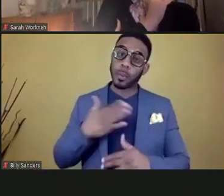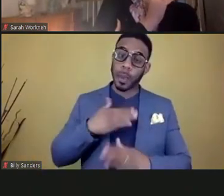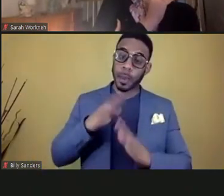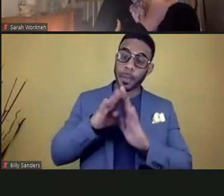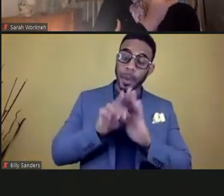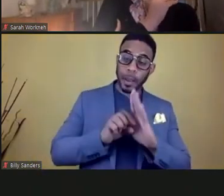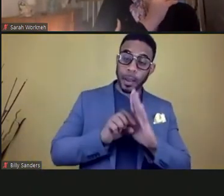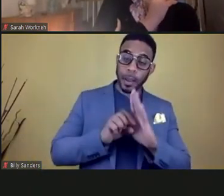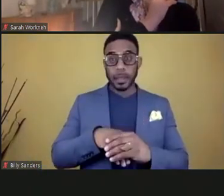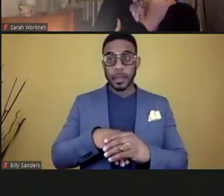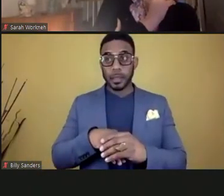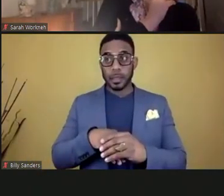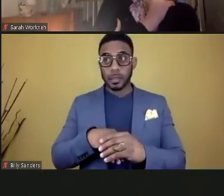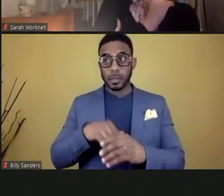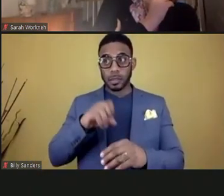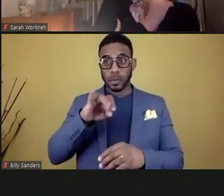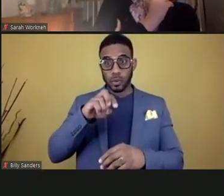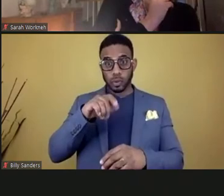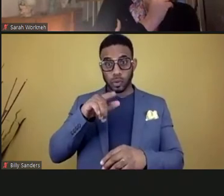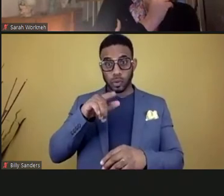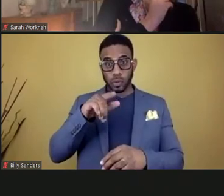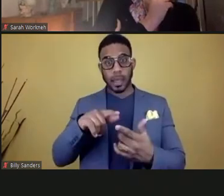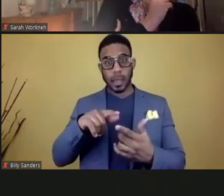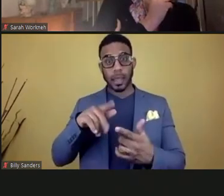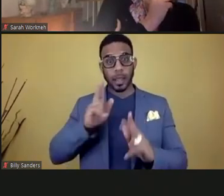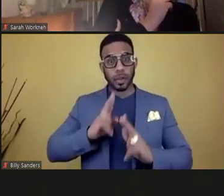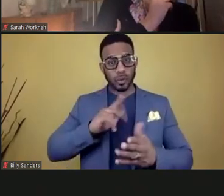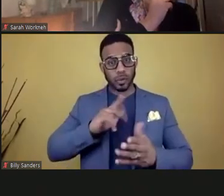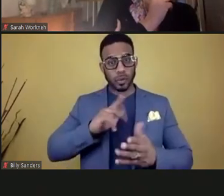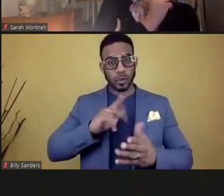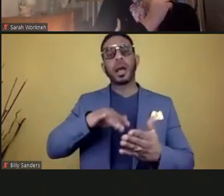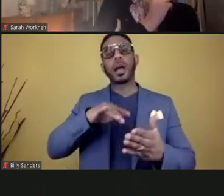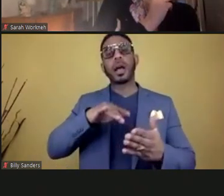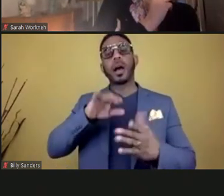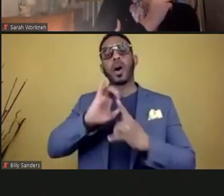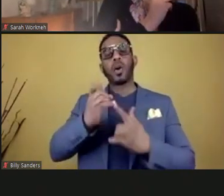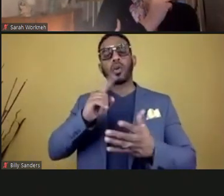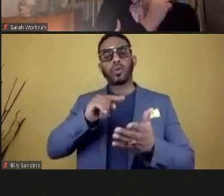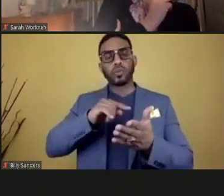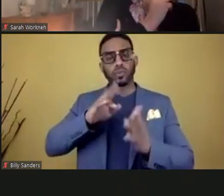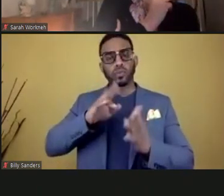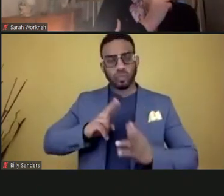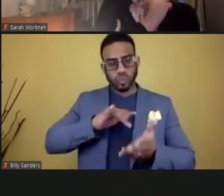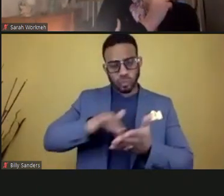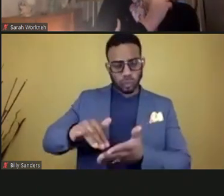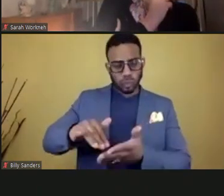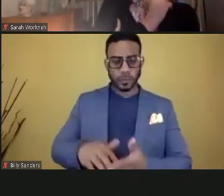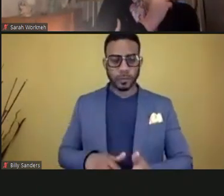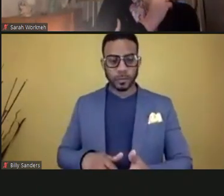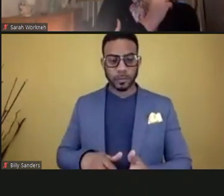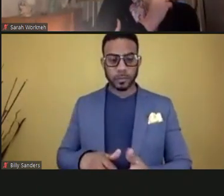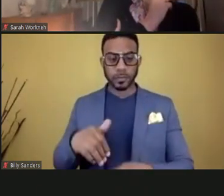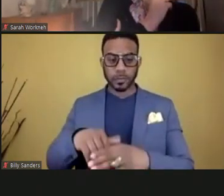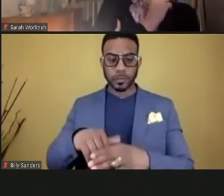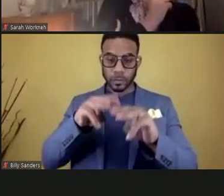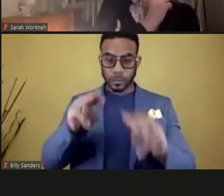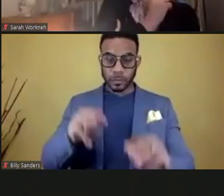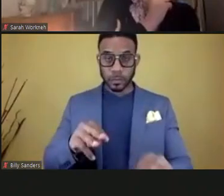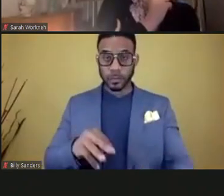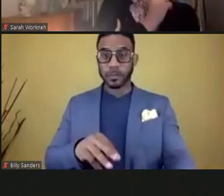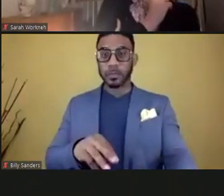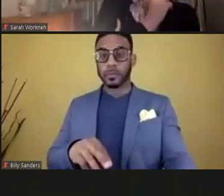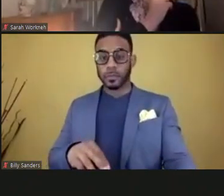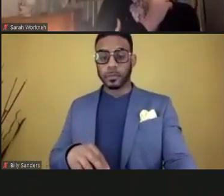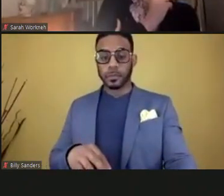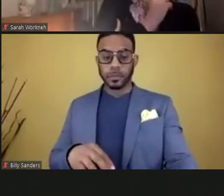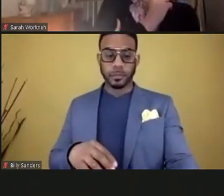background in sociology and anthropology, cultural anthropology, and beginning in the museum field